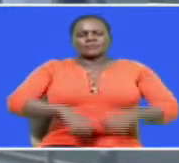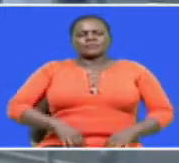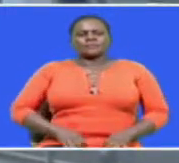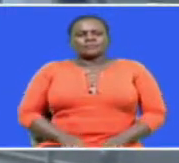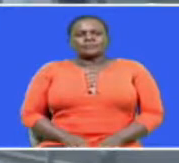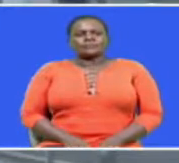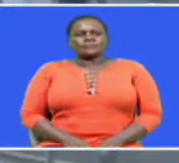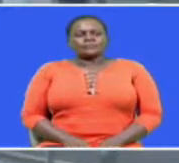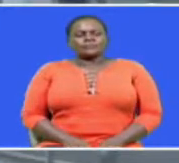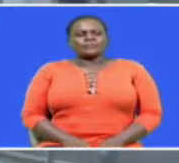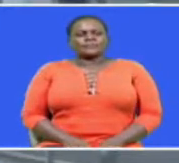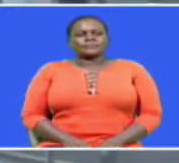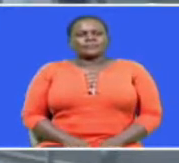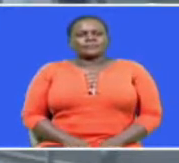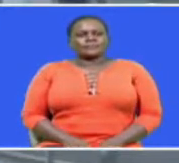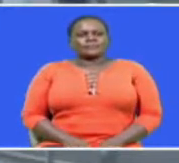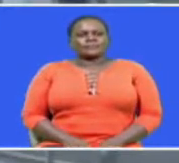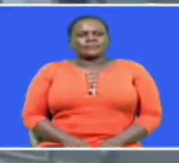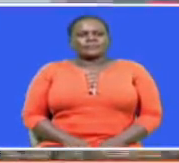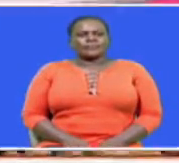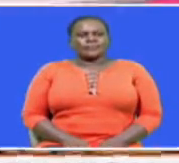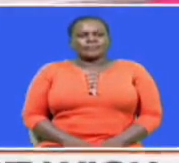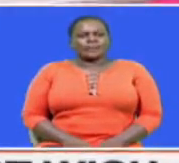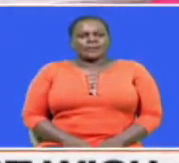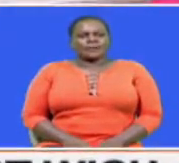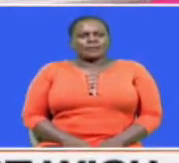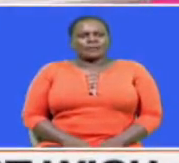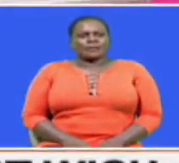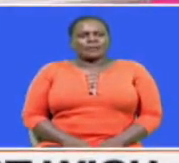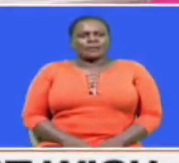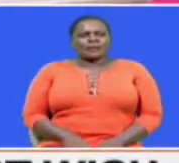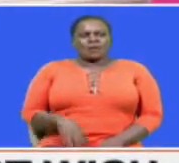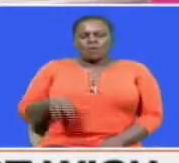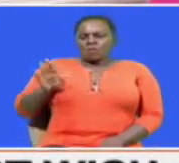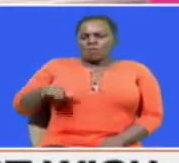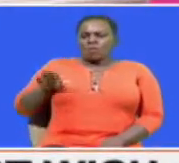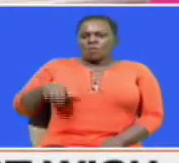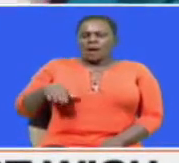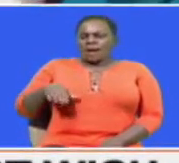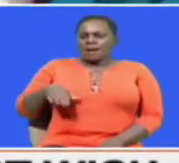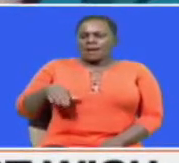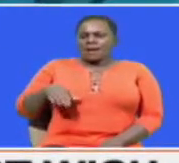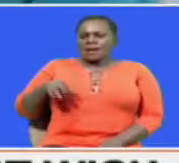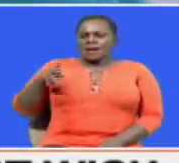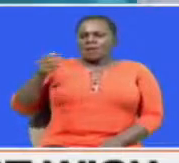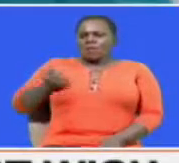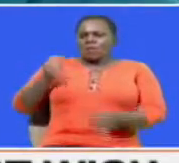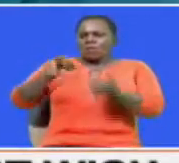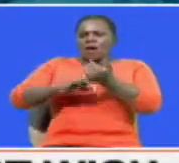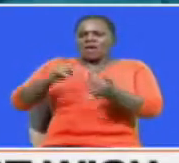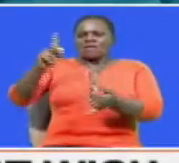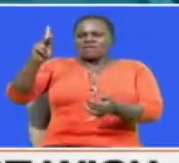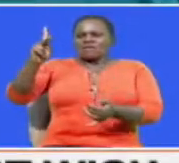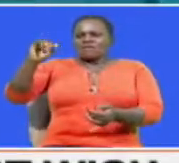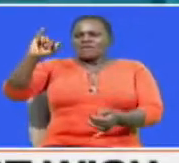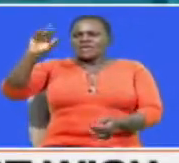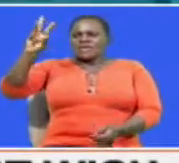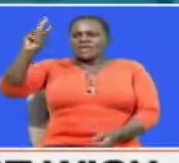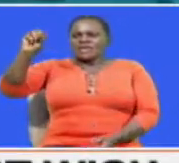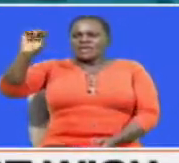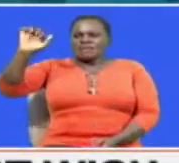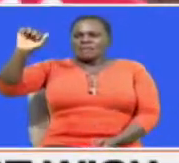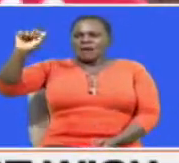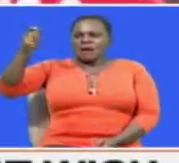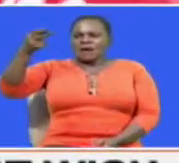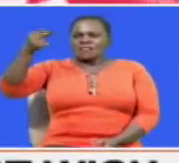with more on Mukami Kimathi's final journey. The late Mukami Kimathi, widow of Mau Mau freedom fighter Dedan